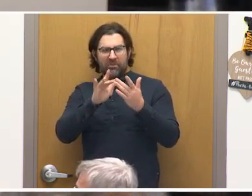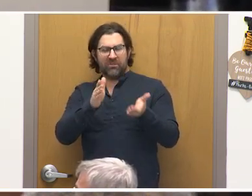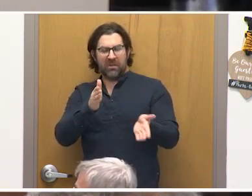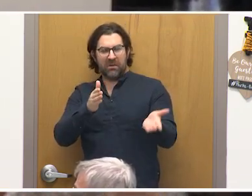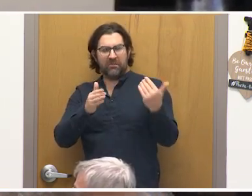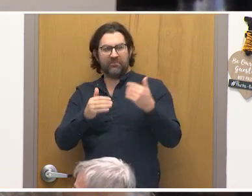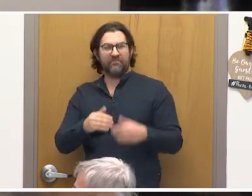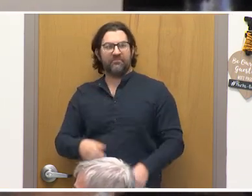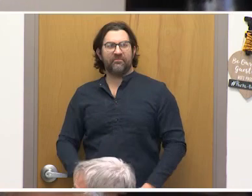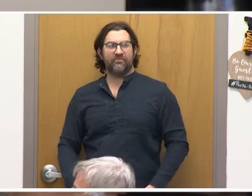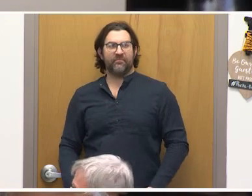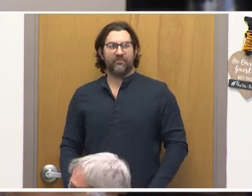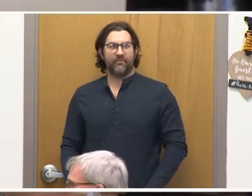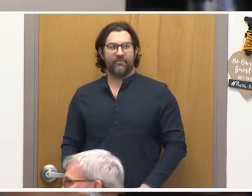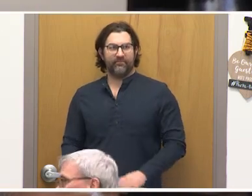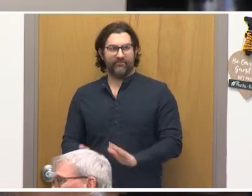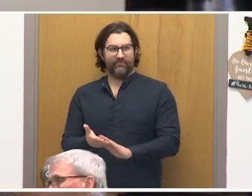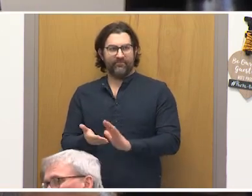Stanford.